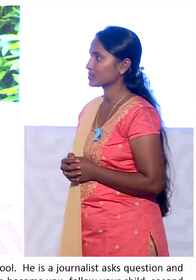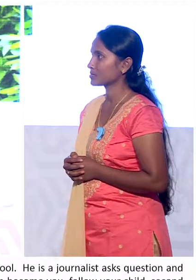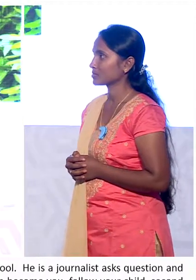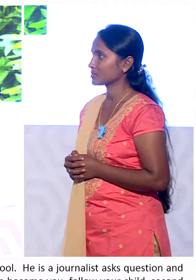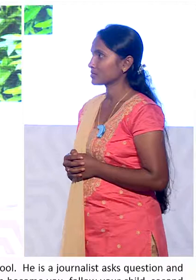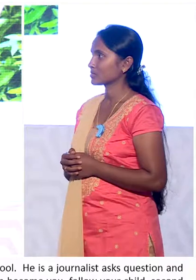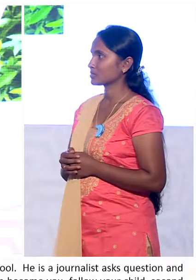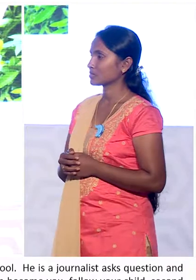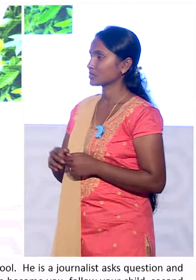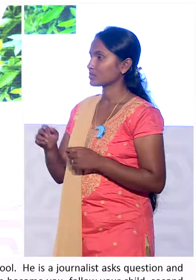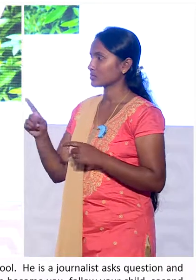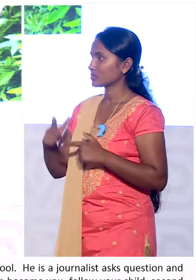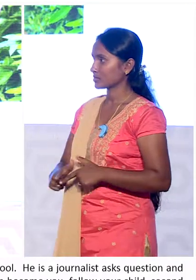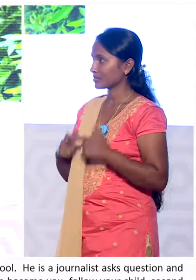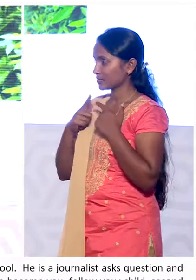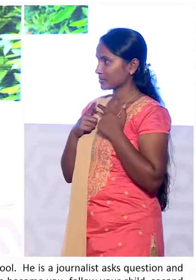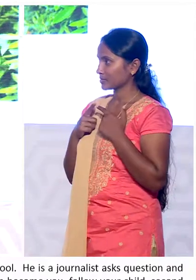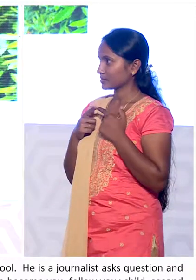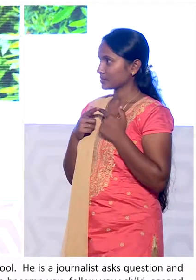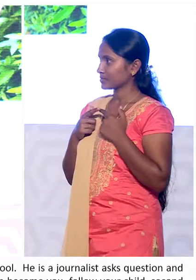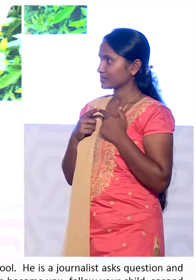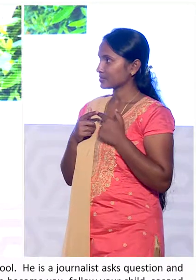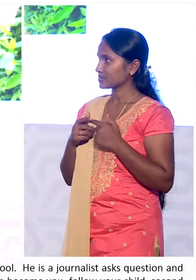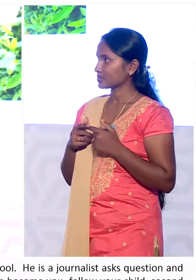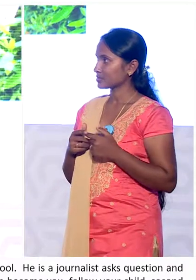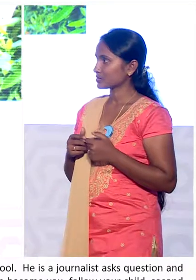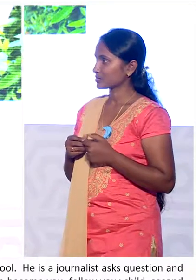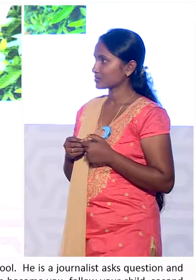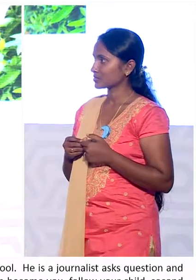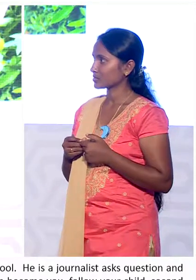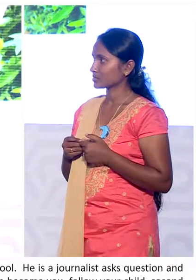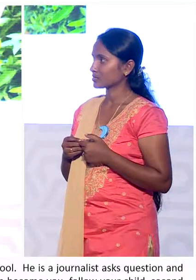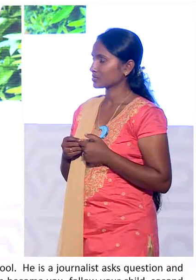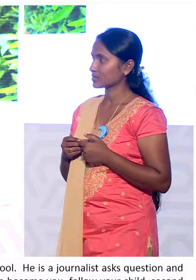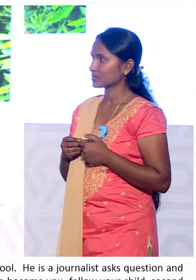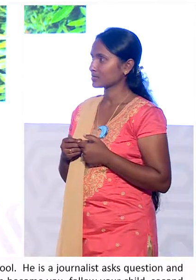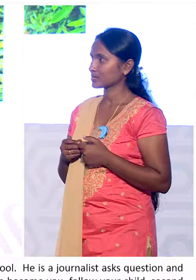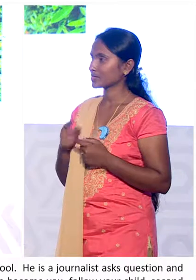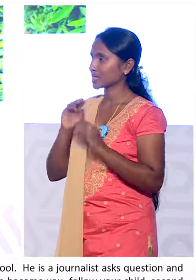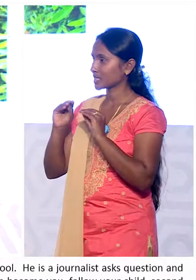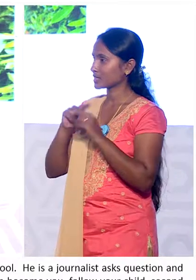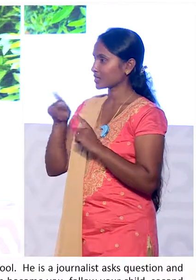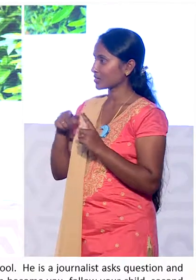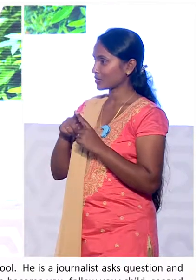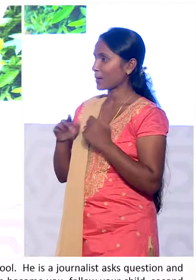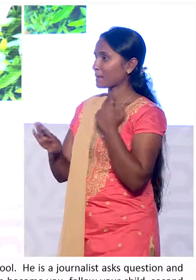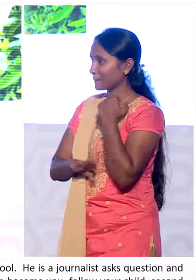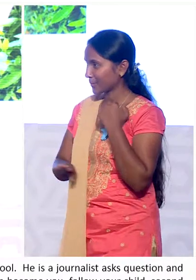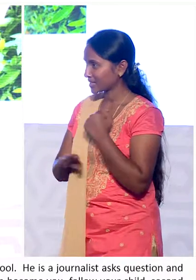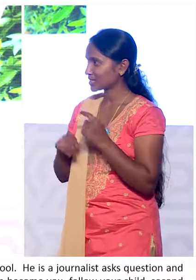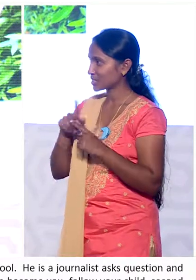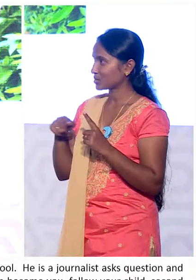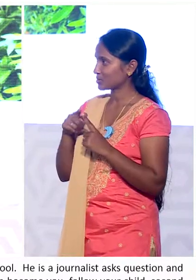was living in Texas at that time. And in my local schools in Texas, they teach you about that basically Jesus invented